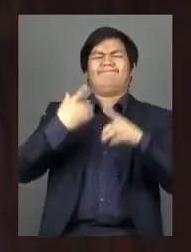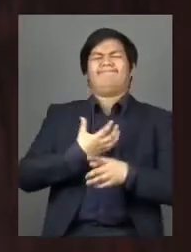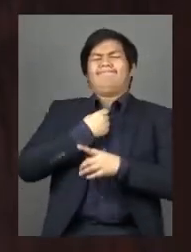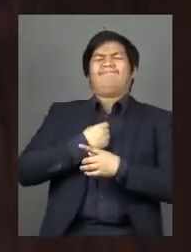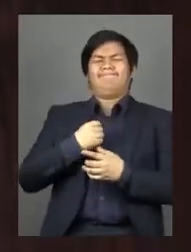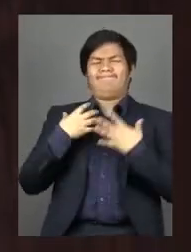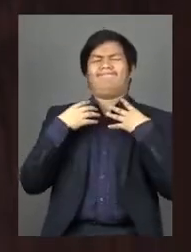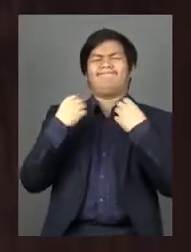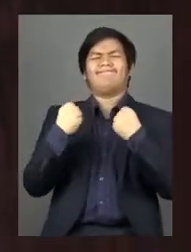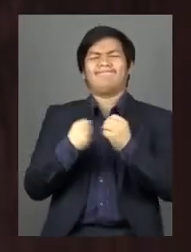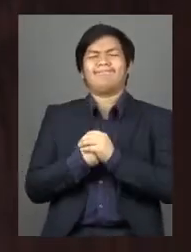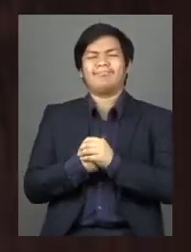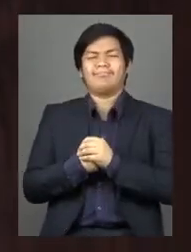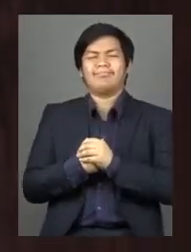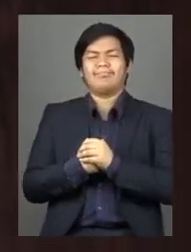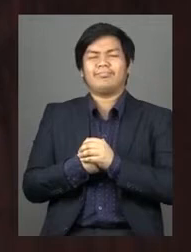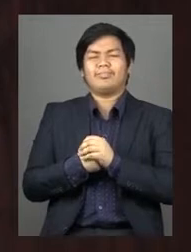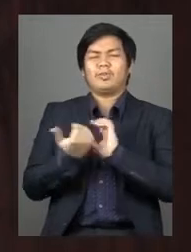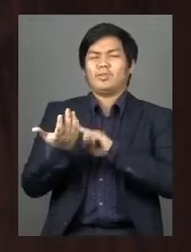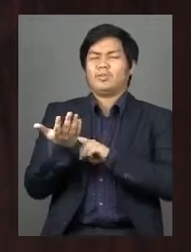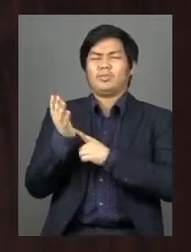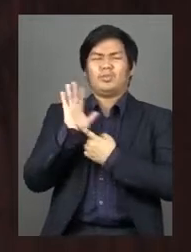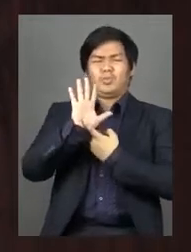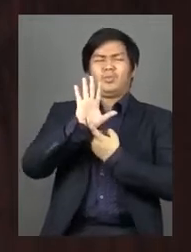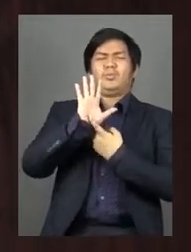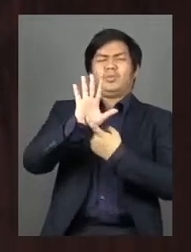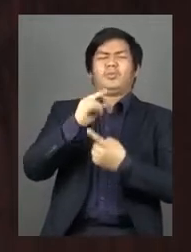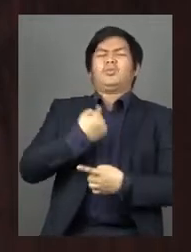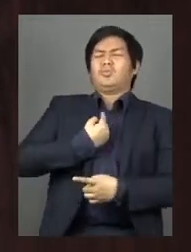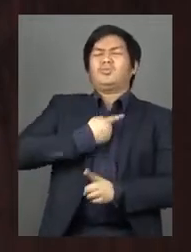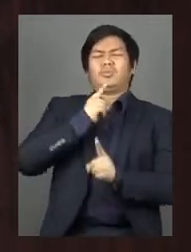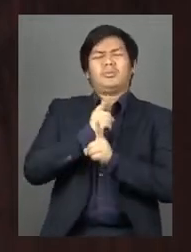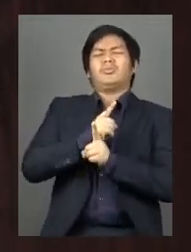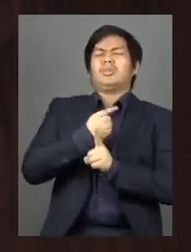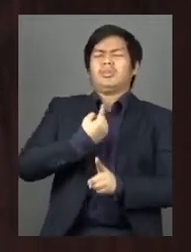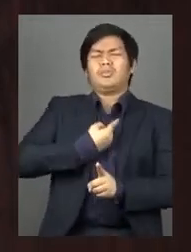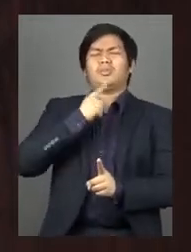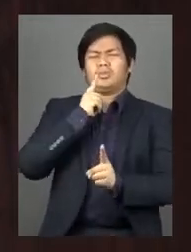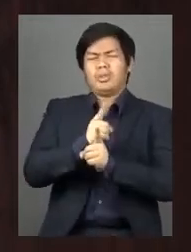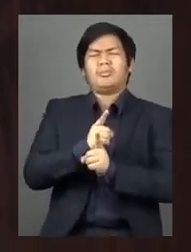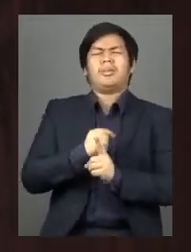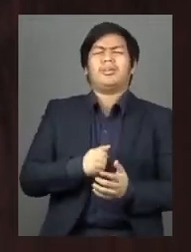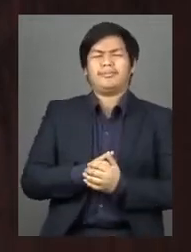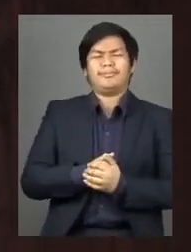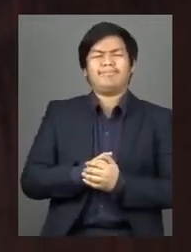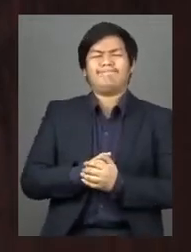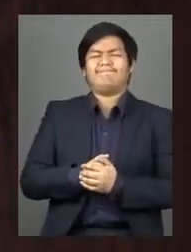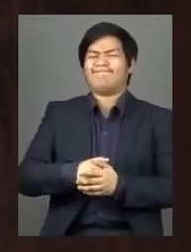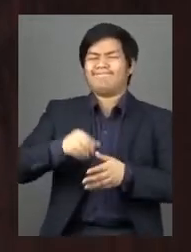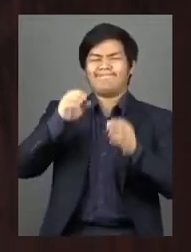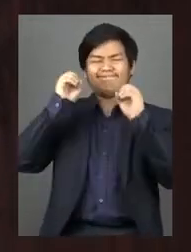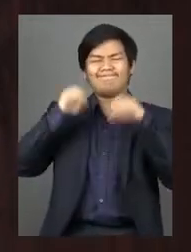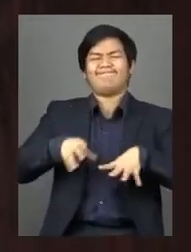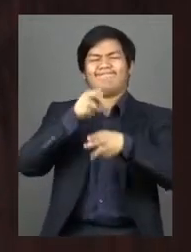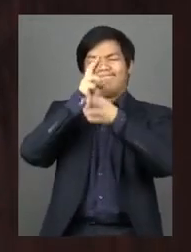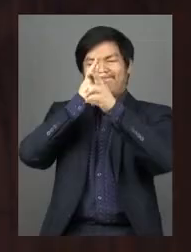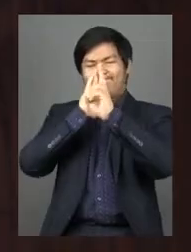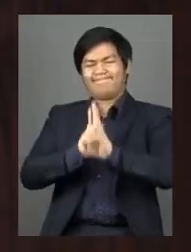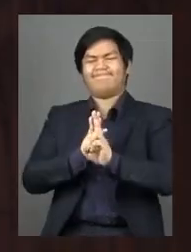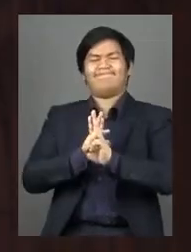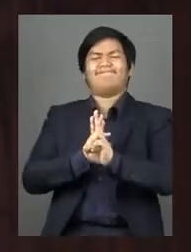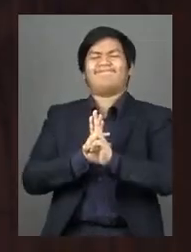or worse, when we banner up self-righteousness, when we see the speck in the eye of others and yet miss